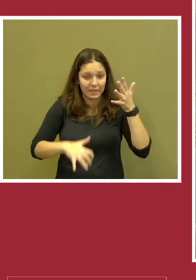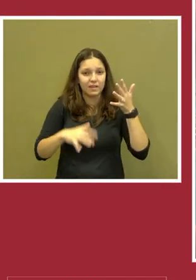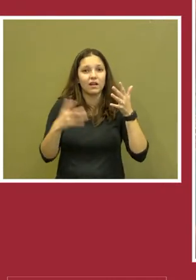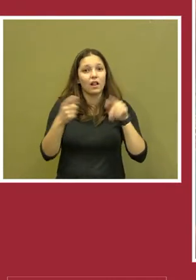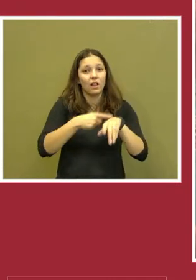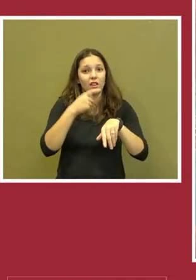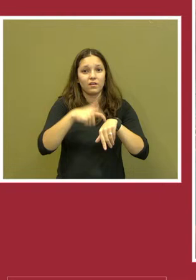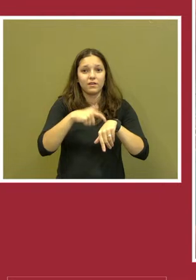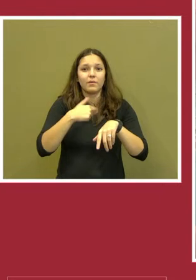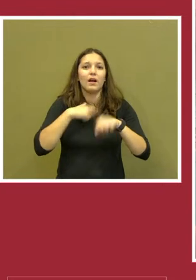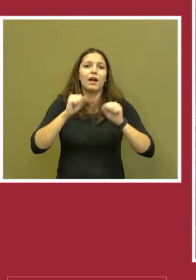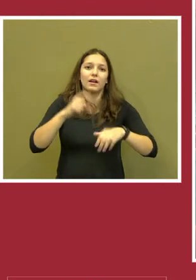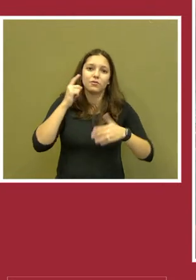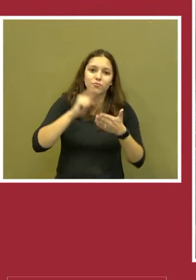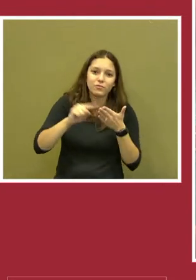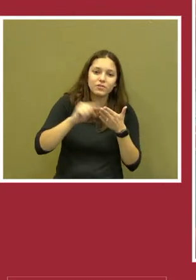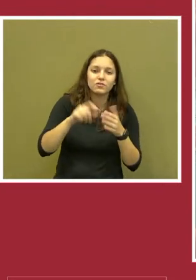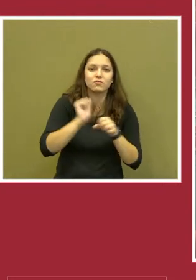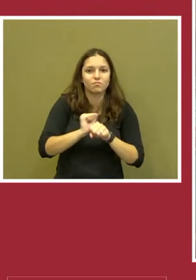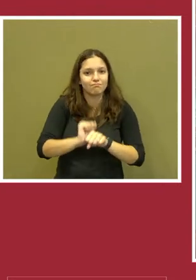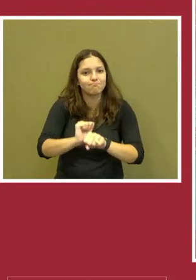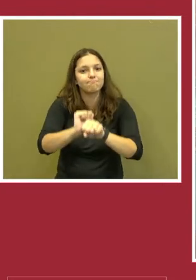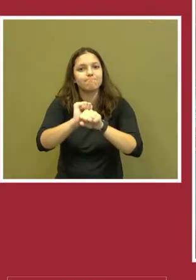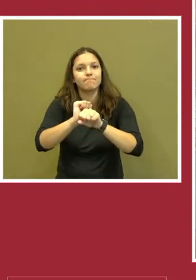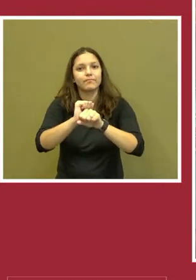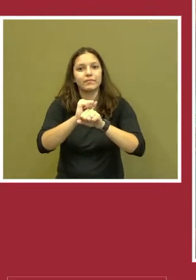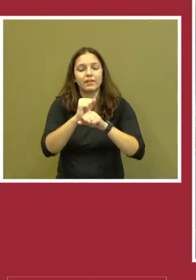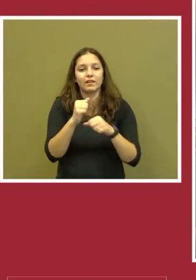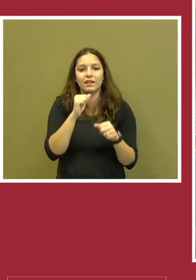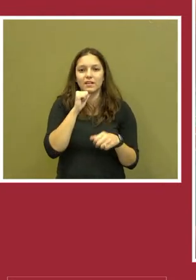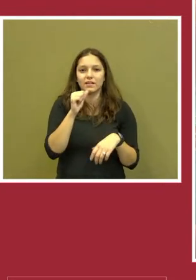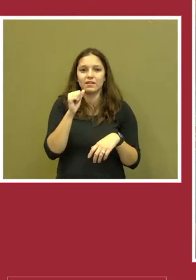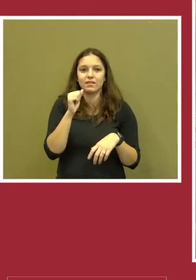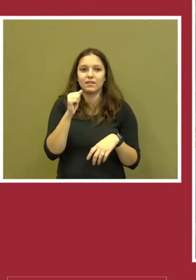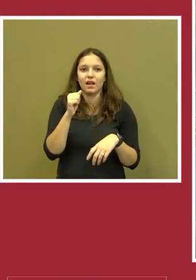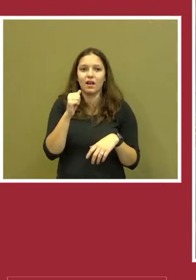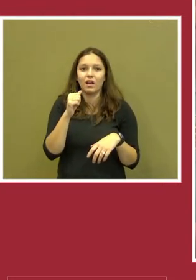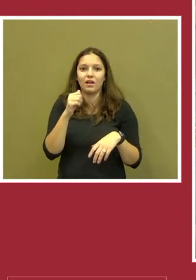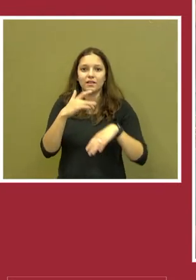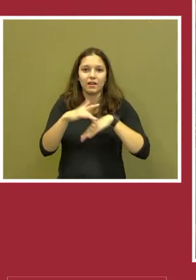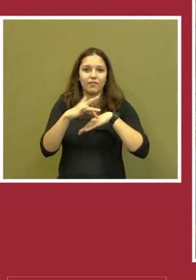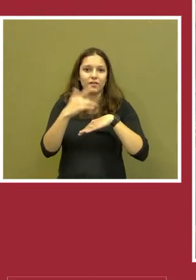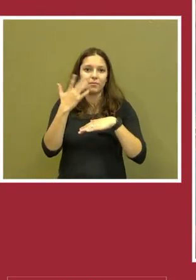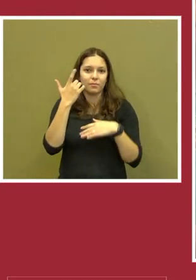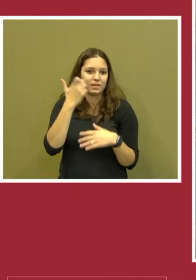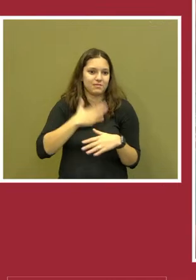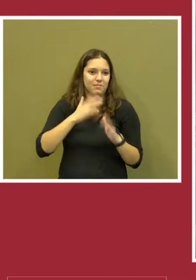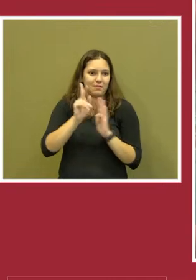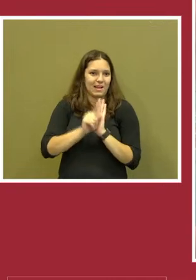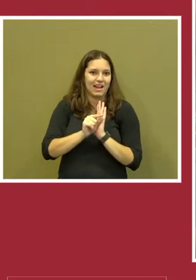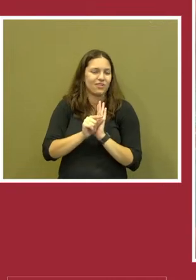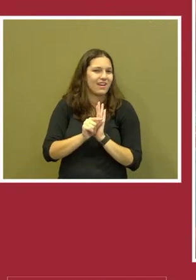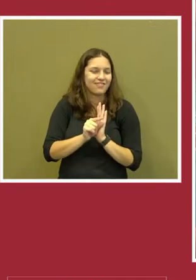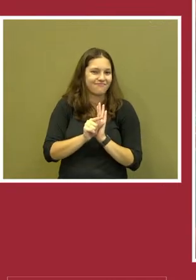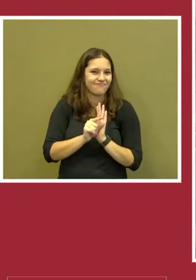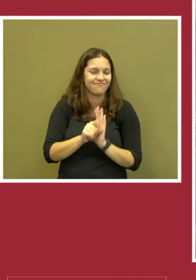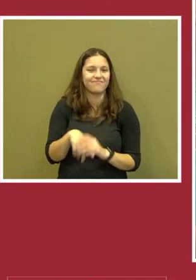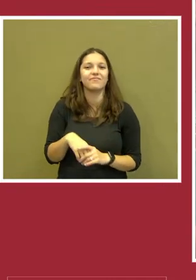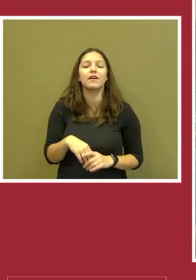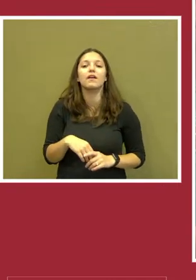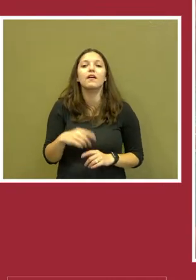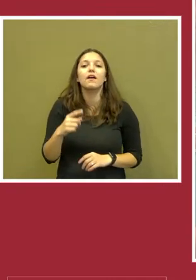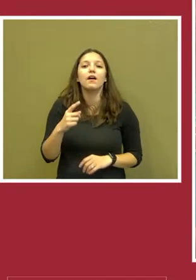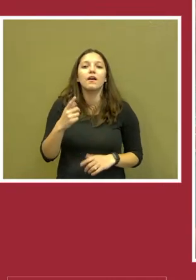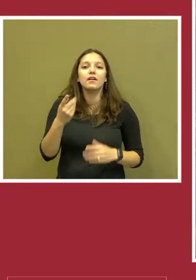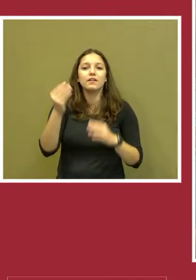I can research, I can work hard, and it's not something that's not going to be available just because of my background or something like that. And it's just, it's